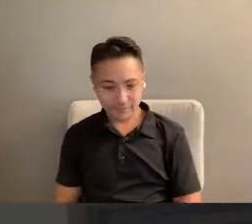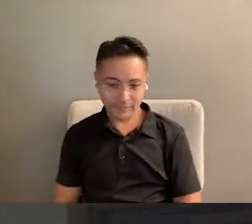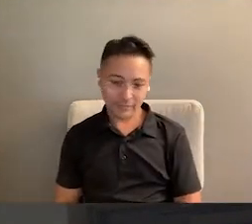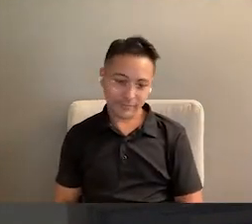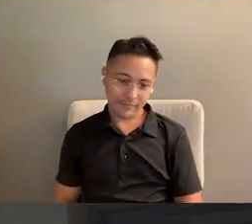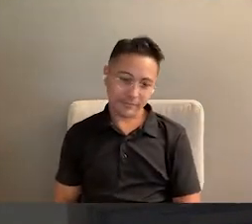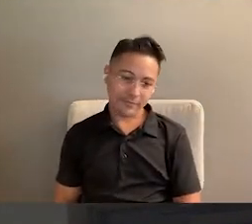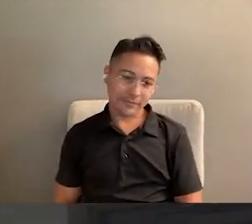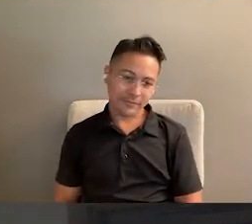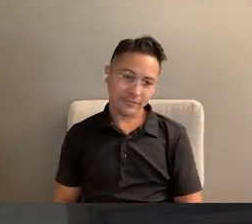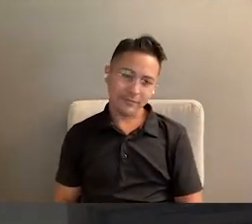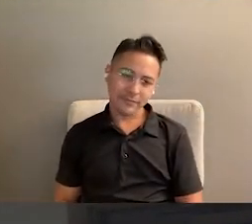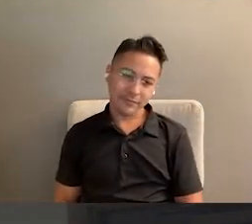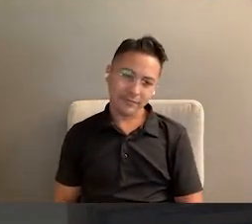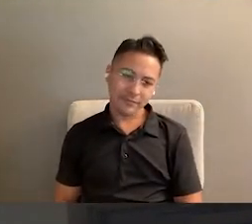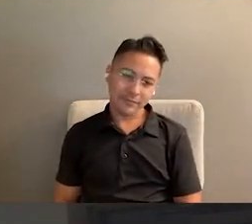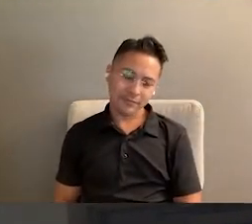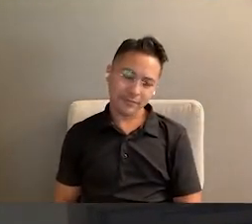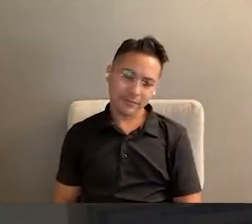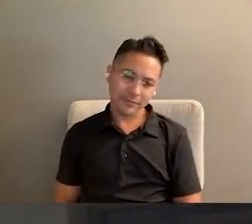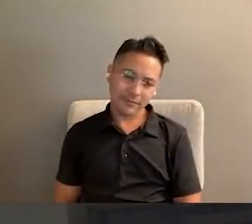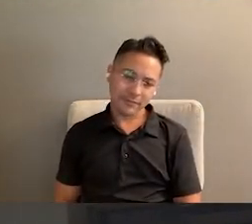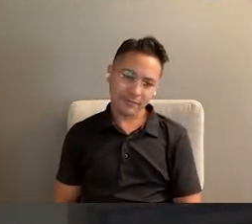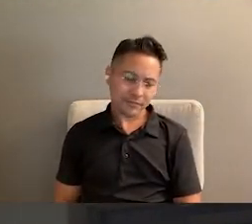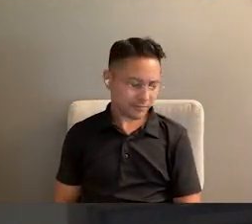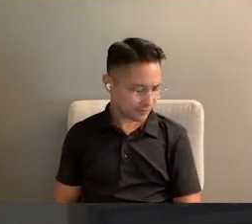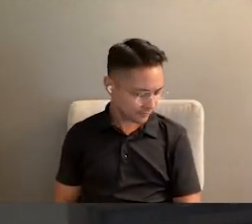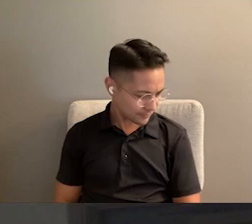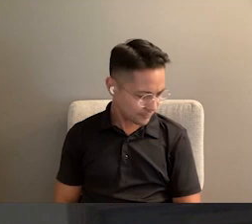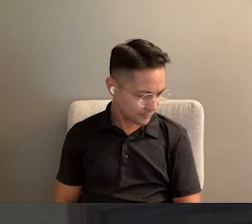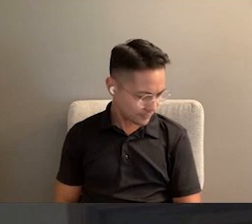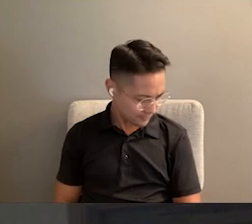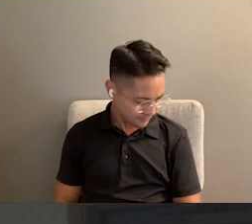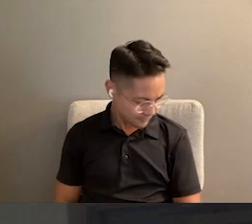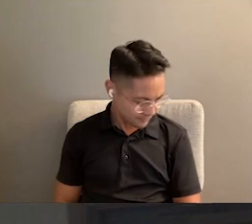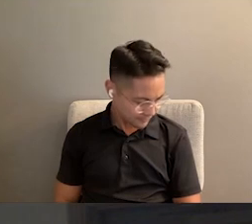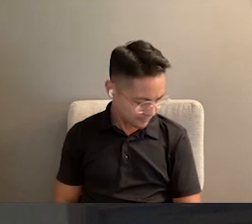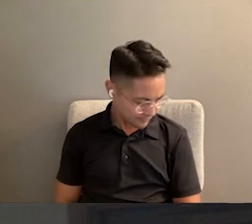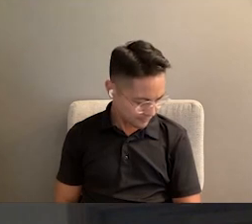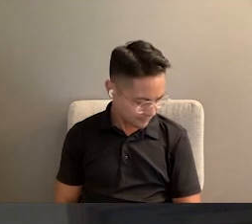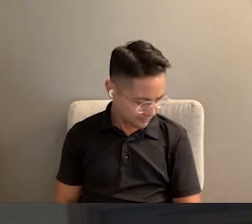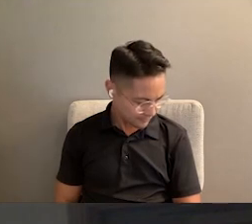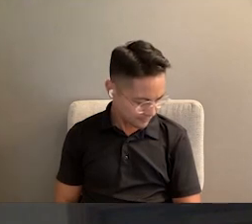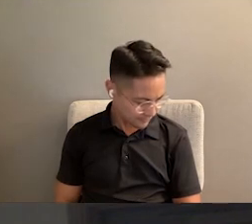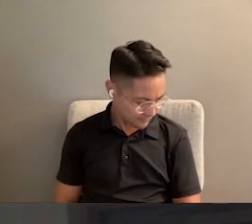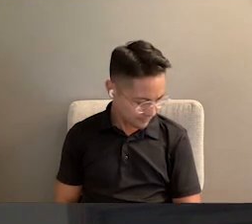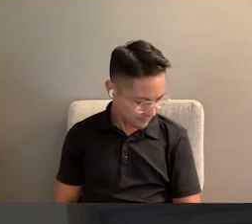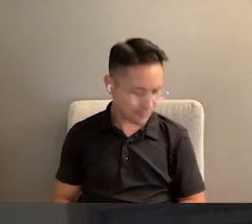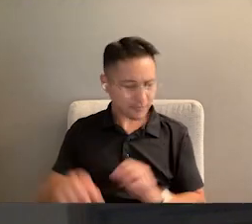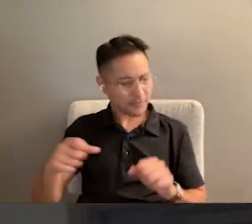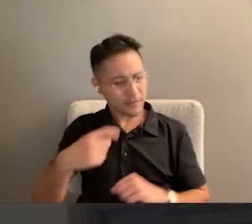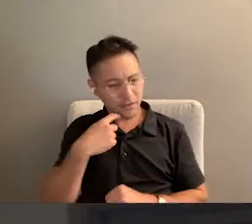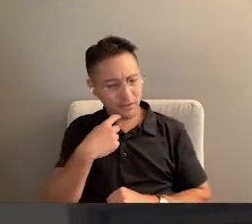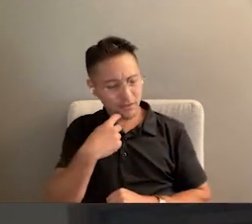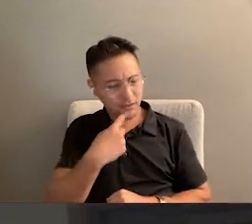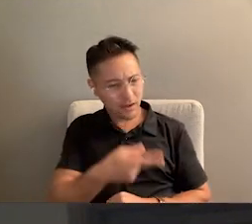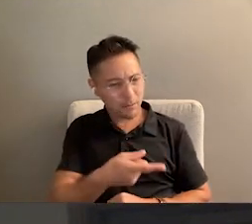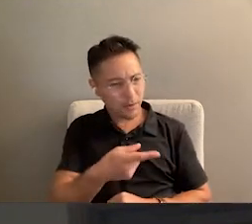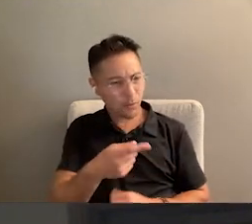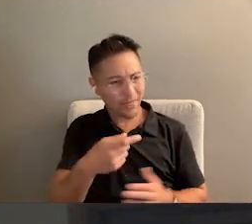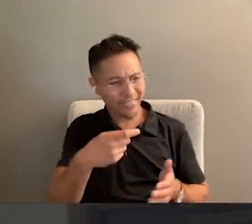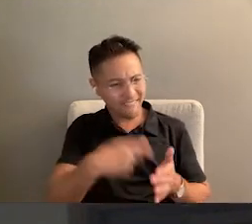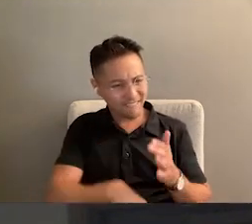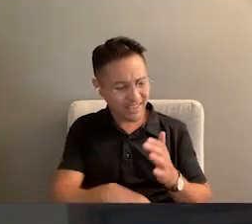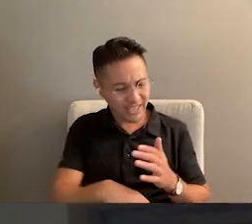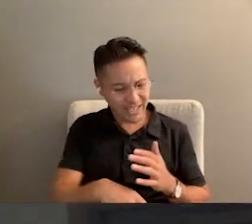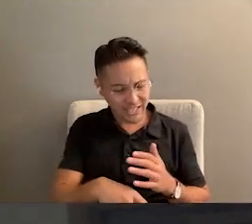them. Yes, sir. Do you tell the parent or the person being served